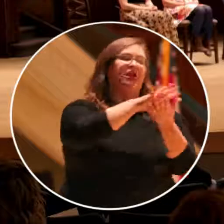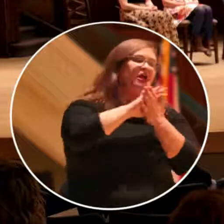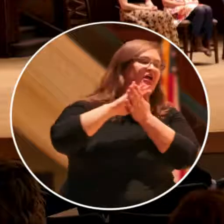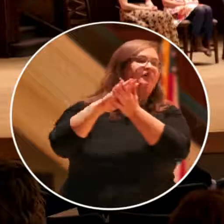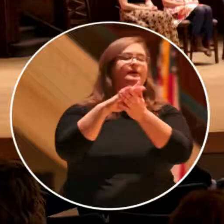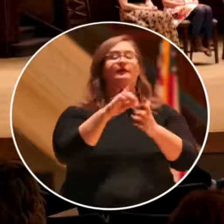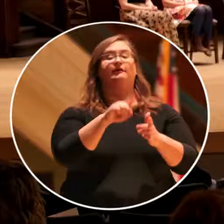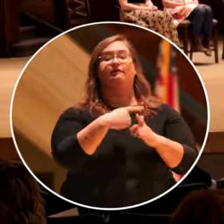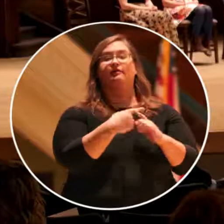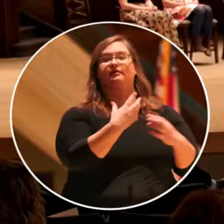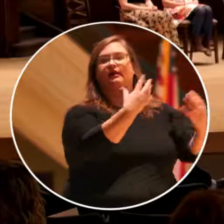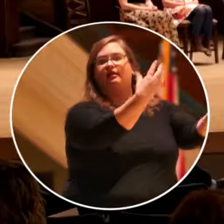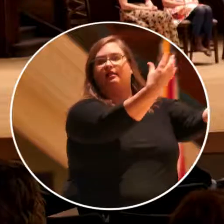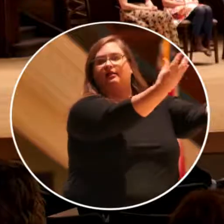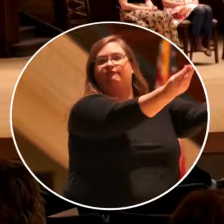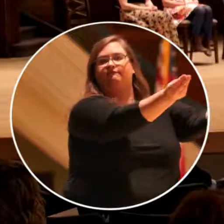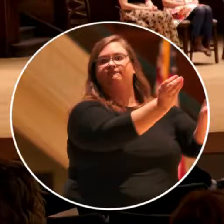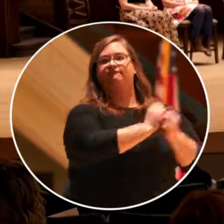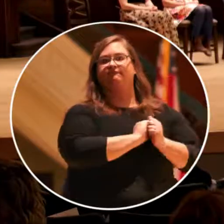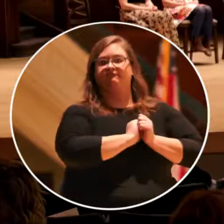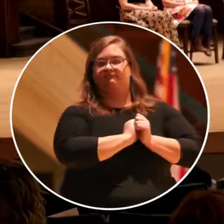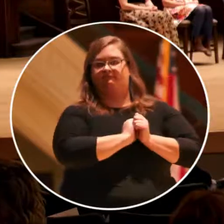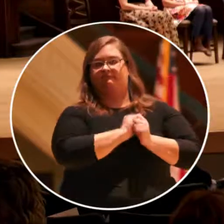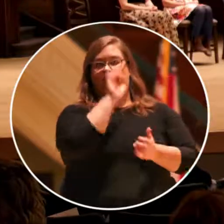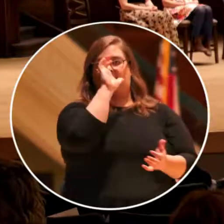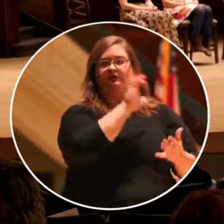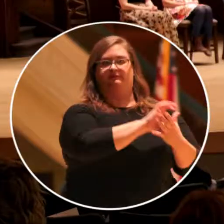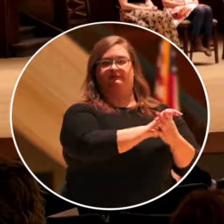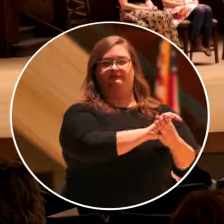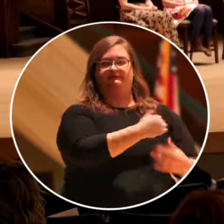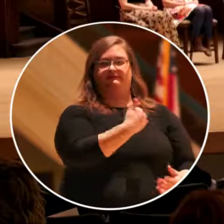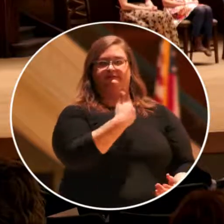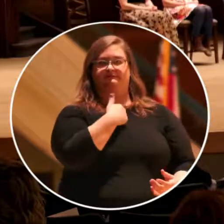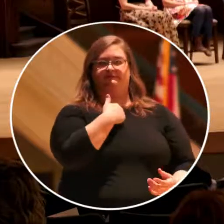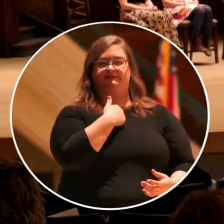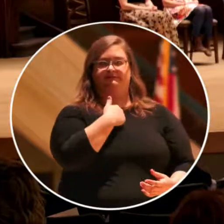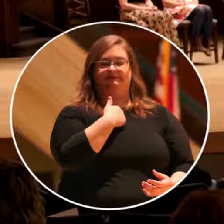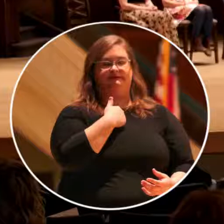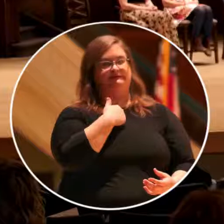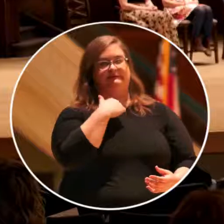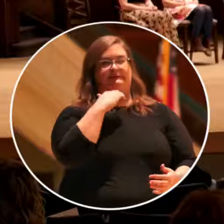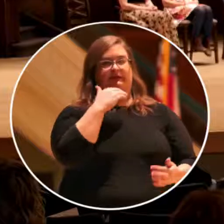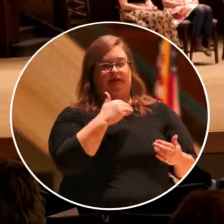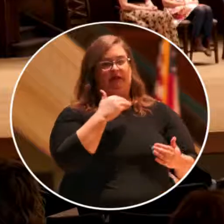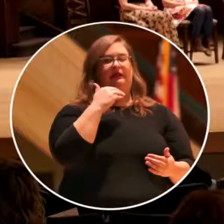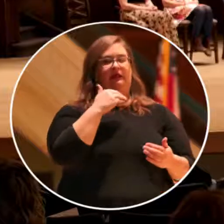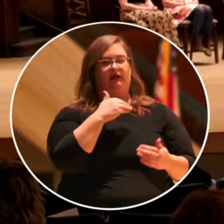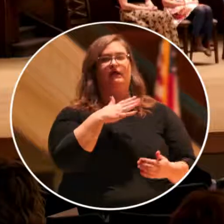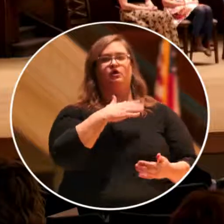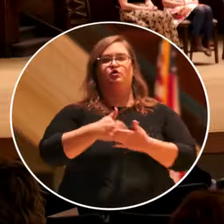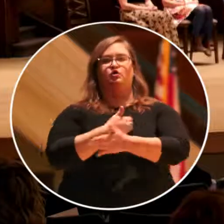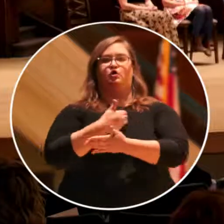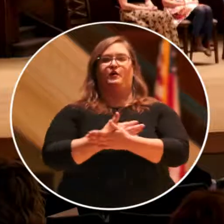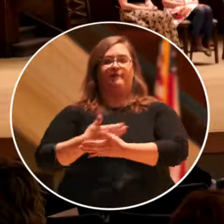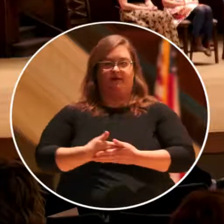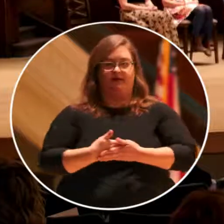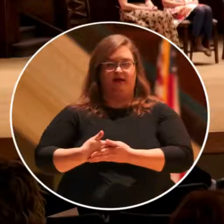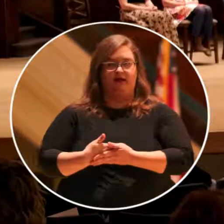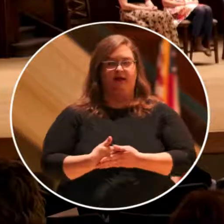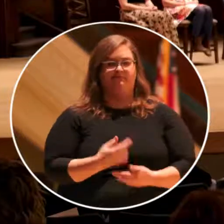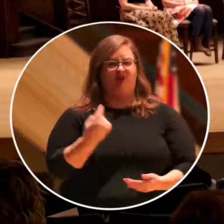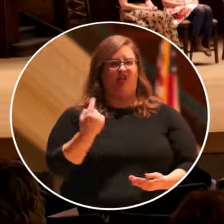So it was just my husband, a newborn baby, and nearly unconscious me, all alone in the middle of the